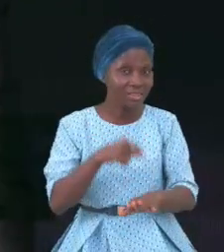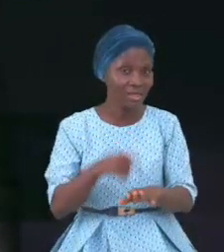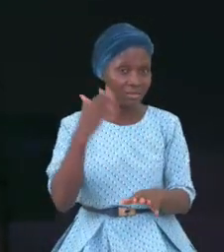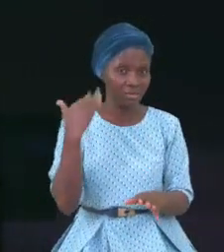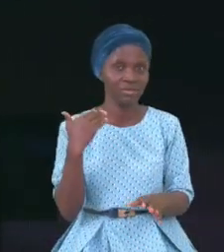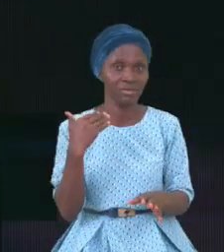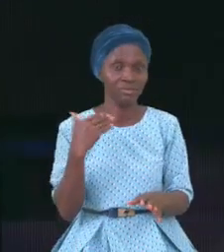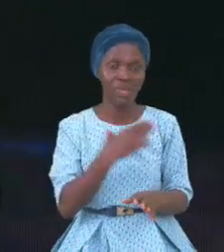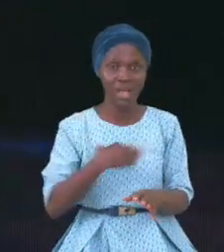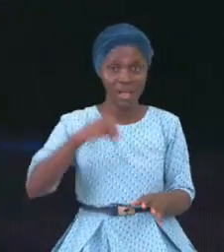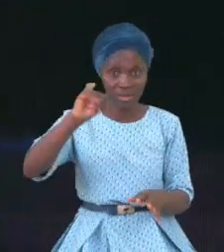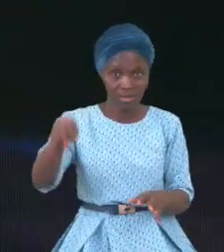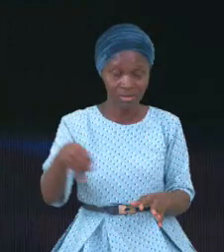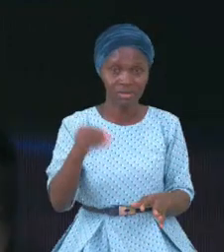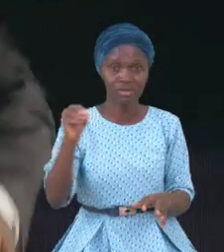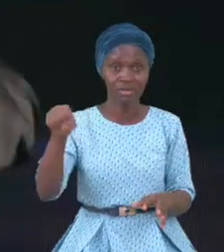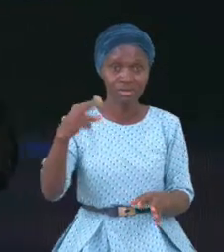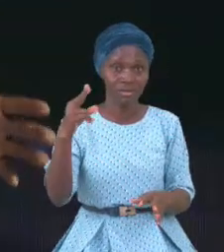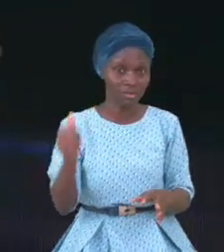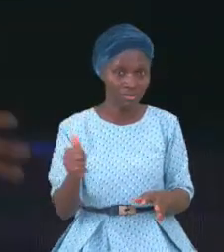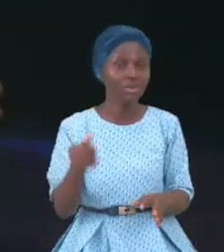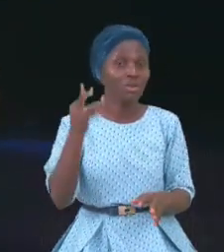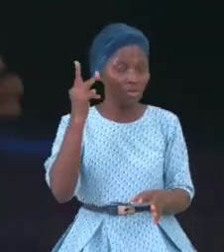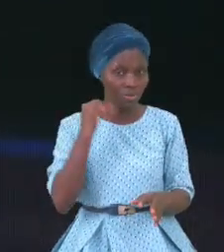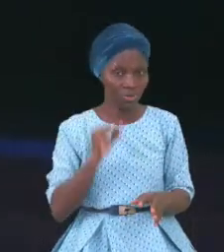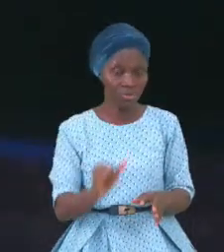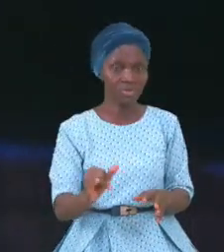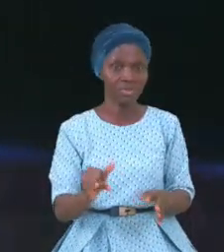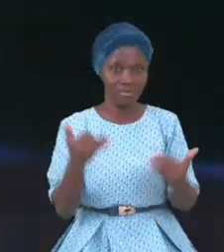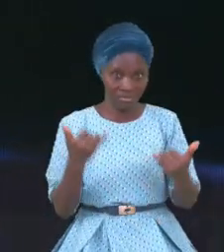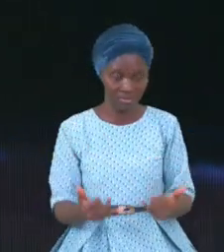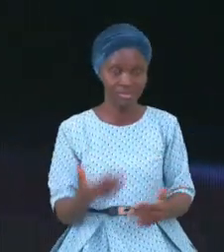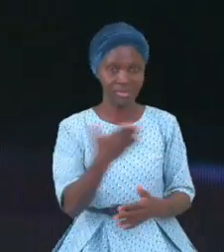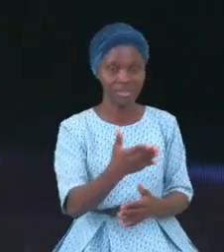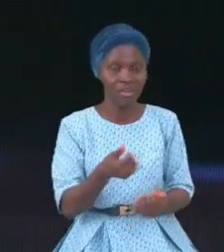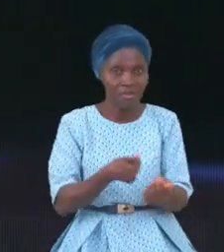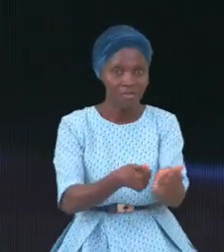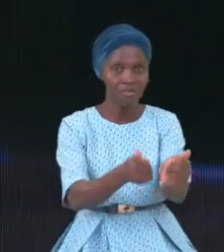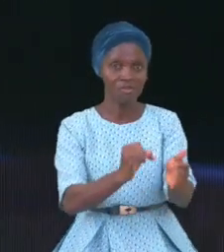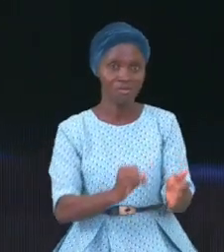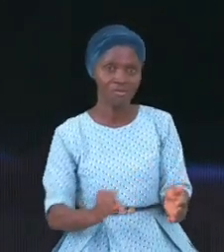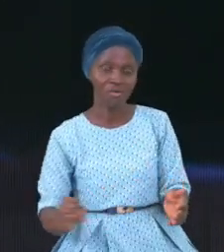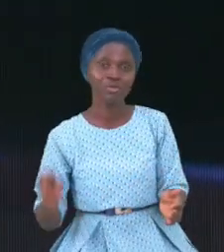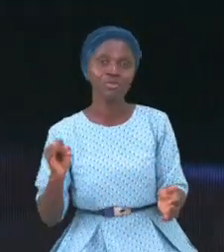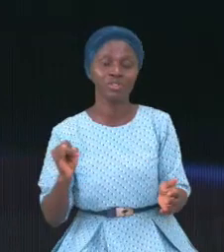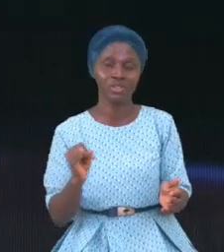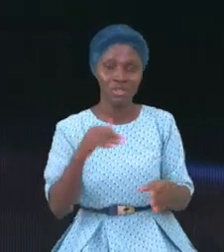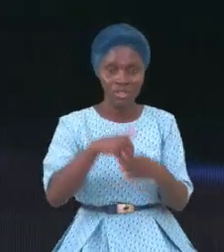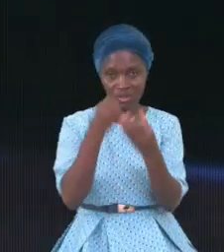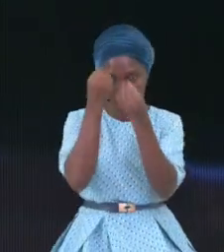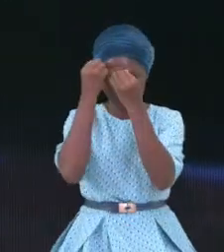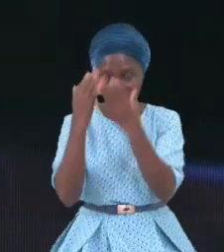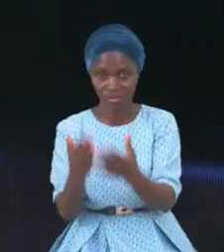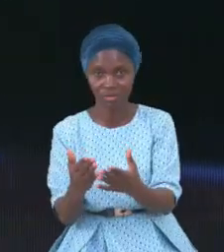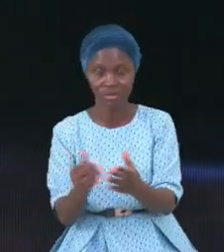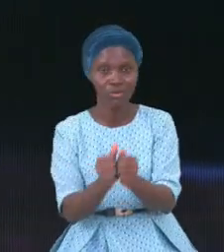still available, and Joshua was still there, and Joshua was following implicitly without